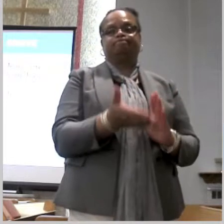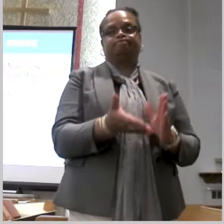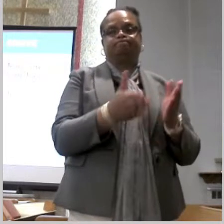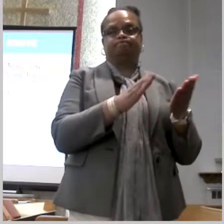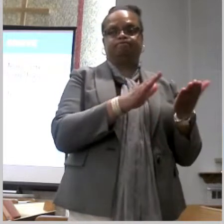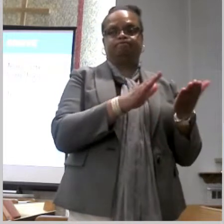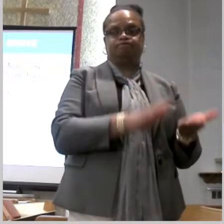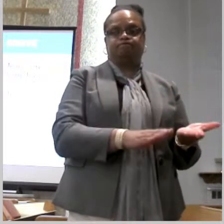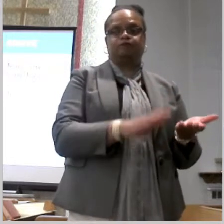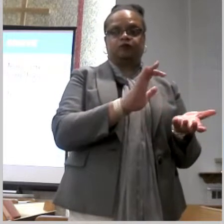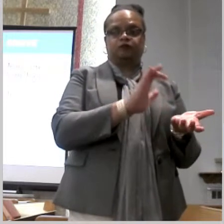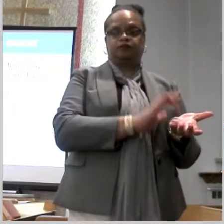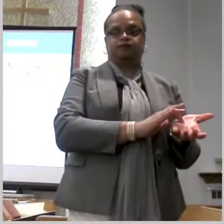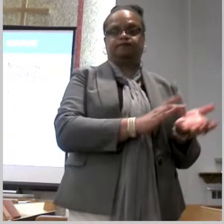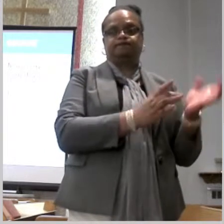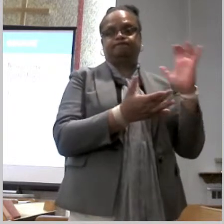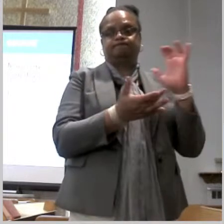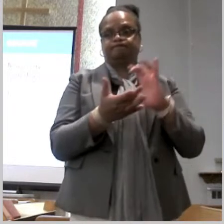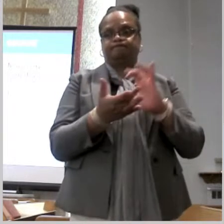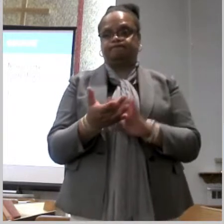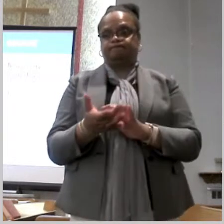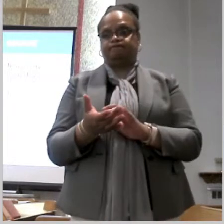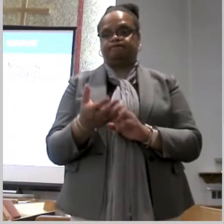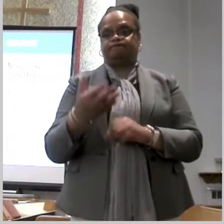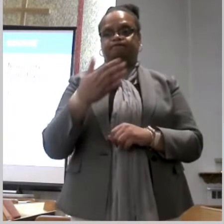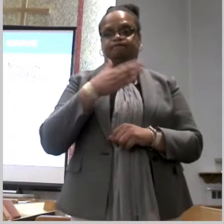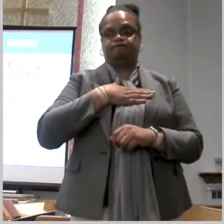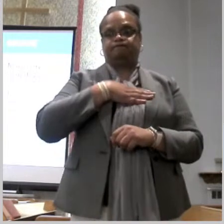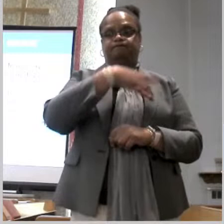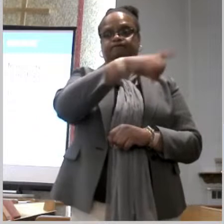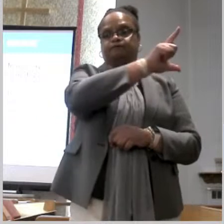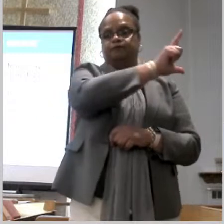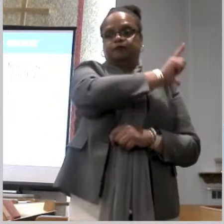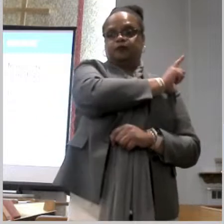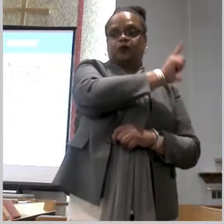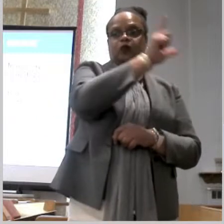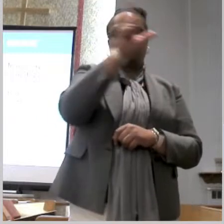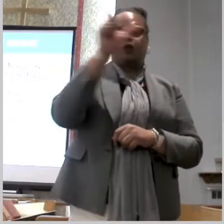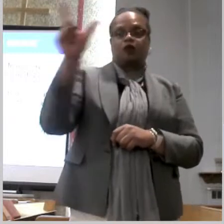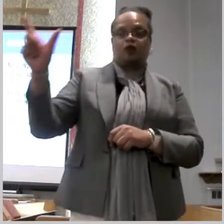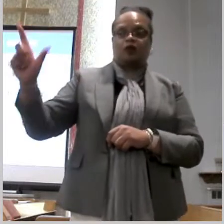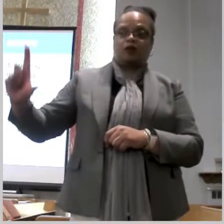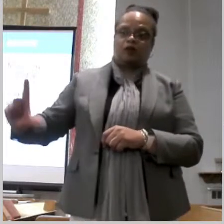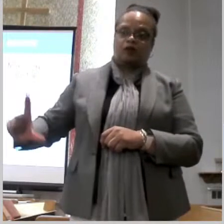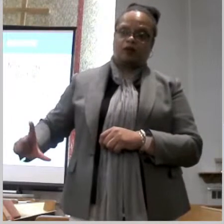vainly they seal the dead,